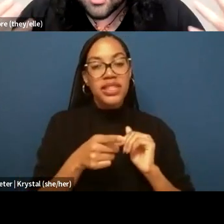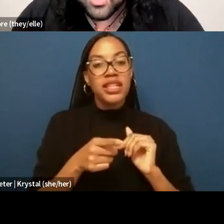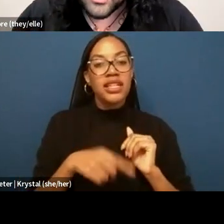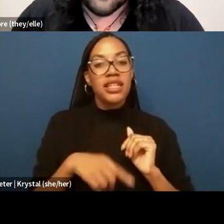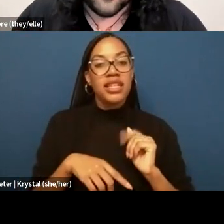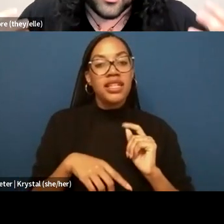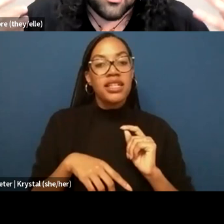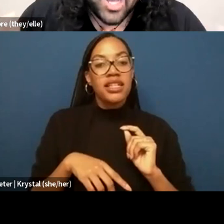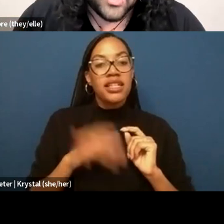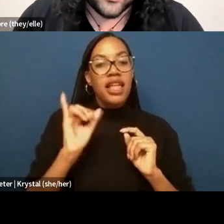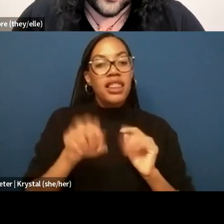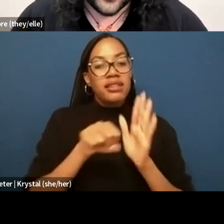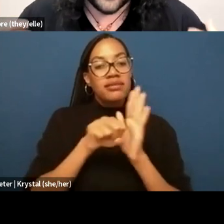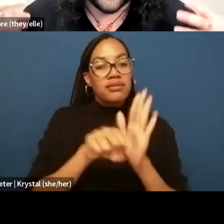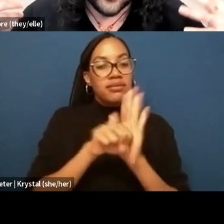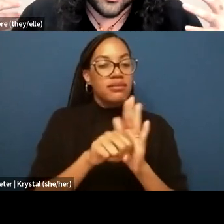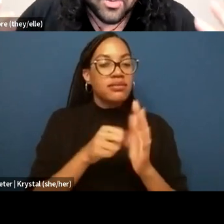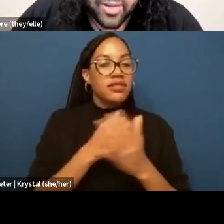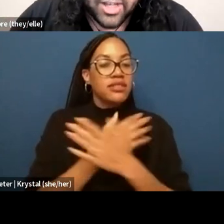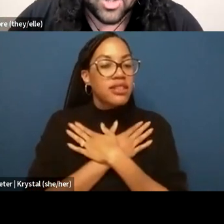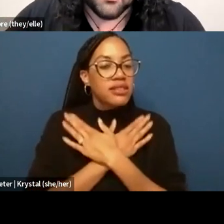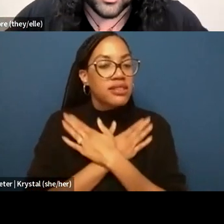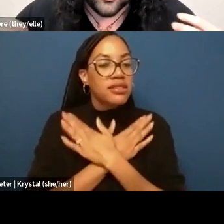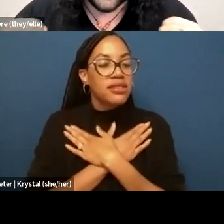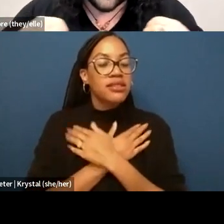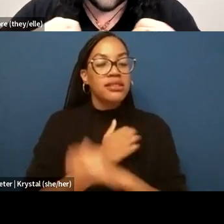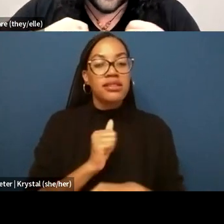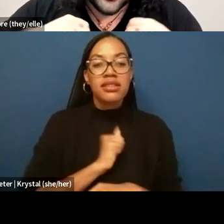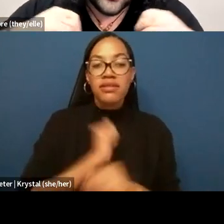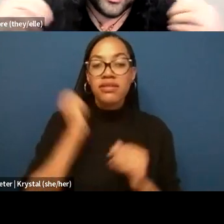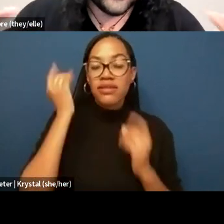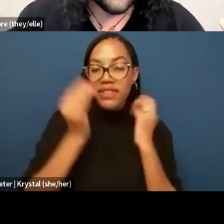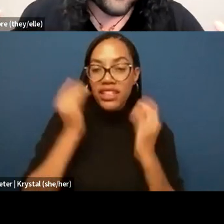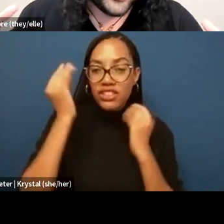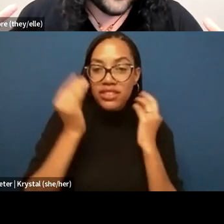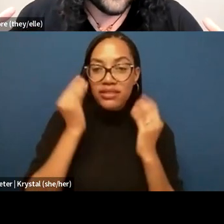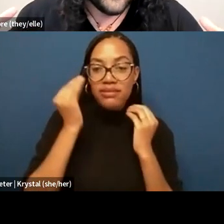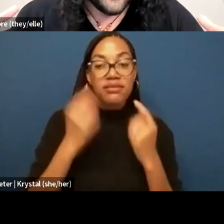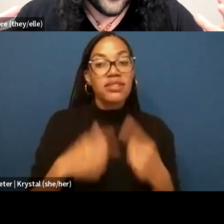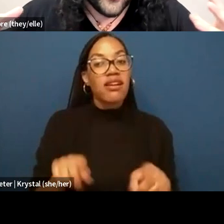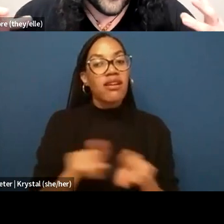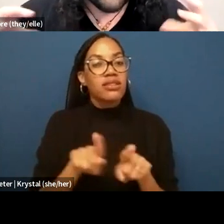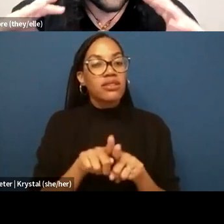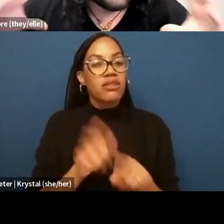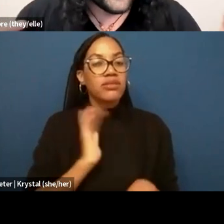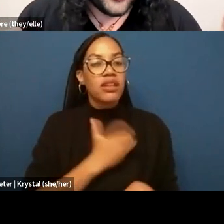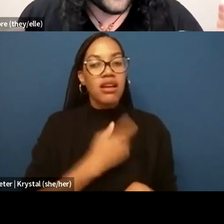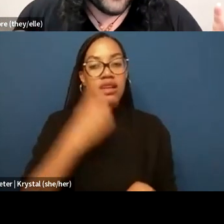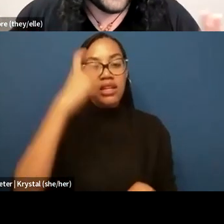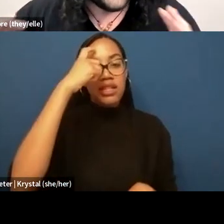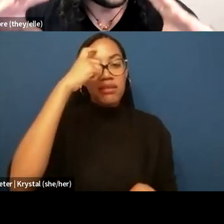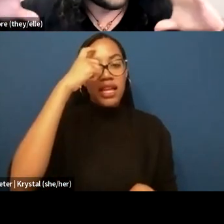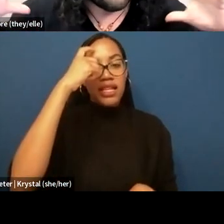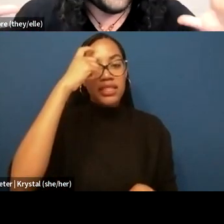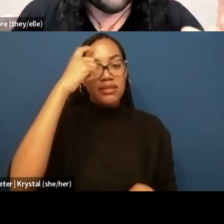as a symbolism for rest and self-reflection, but also states of mind, multiple states